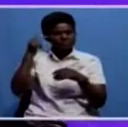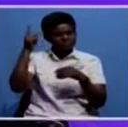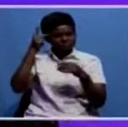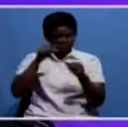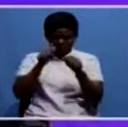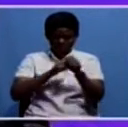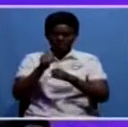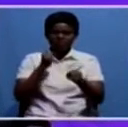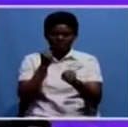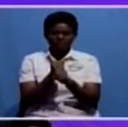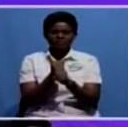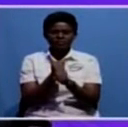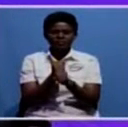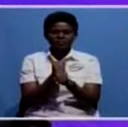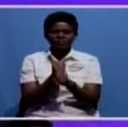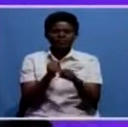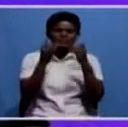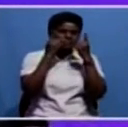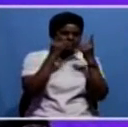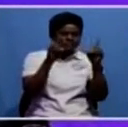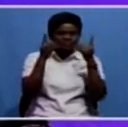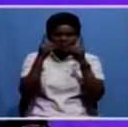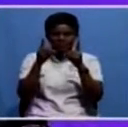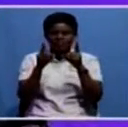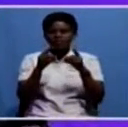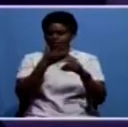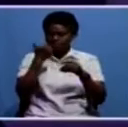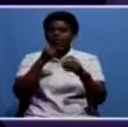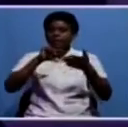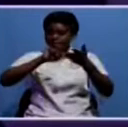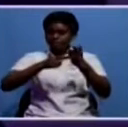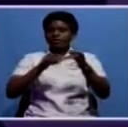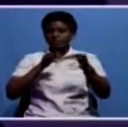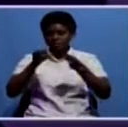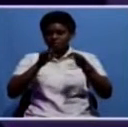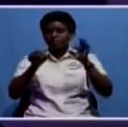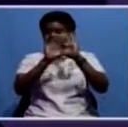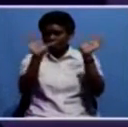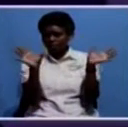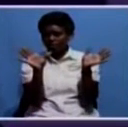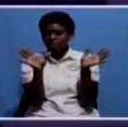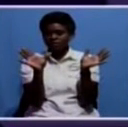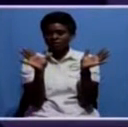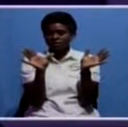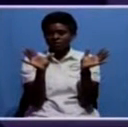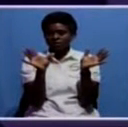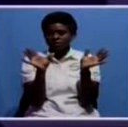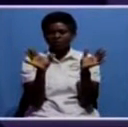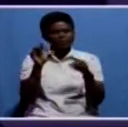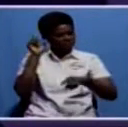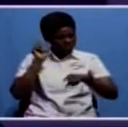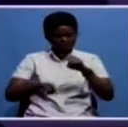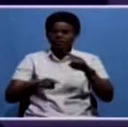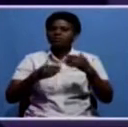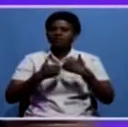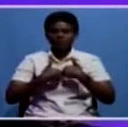every year we declare. But let me just make this point very clear. Let me make it point very clear. You're not going to have